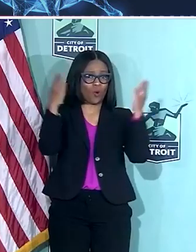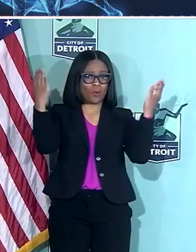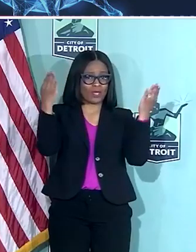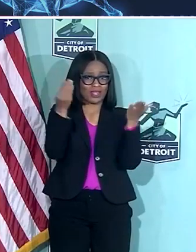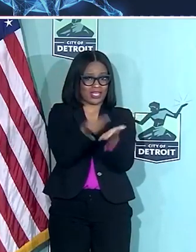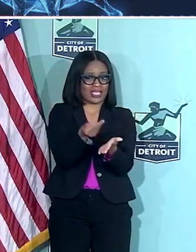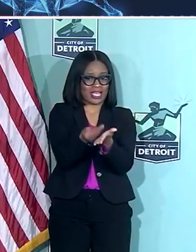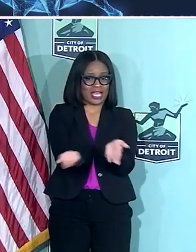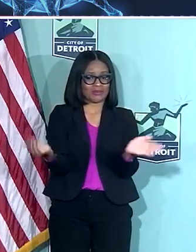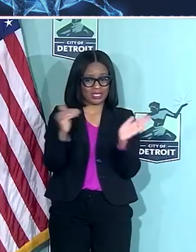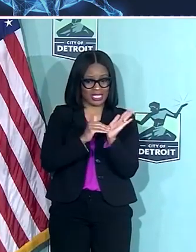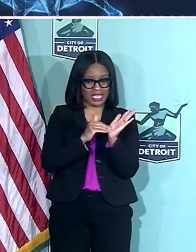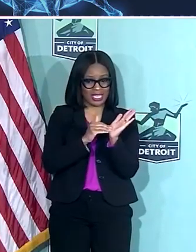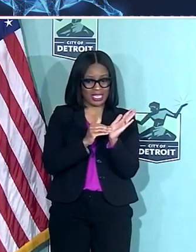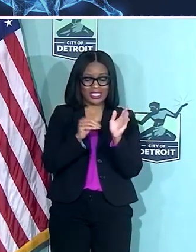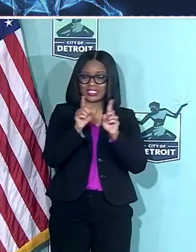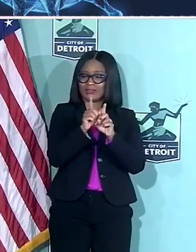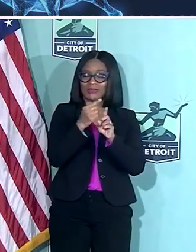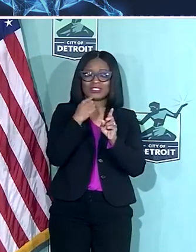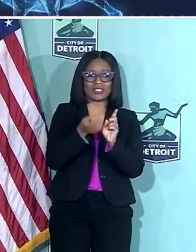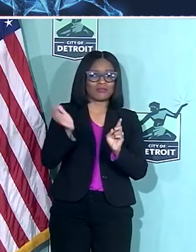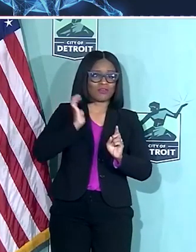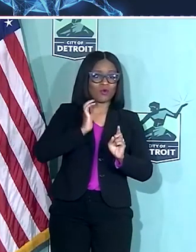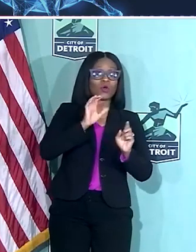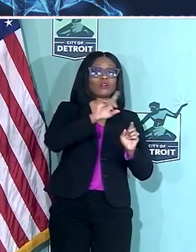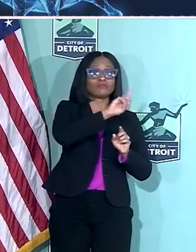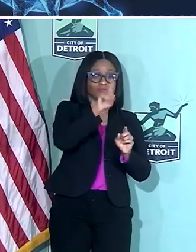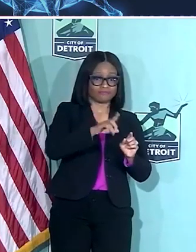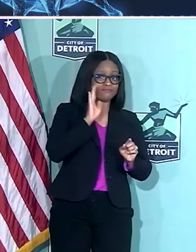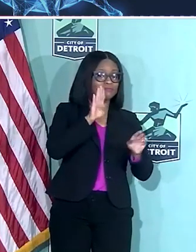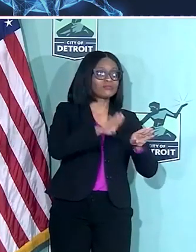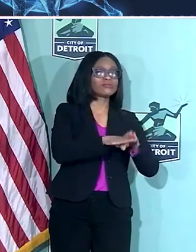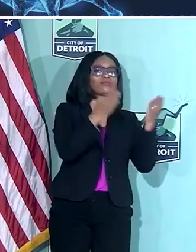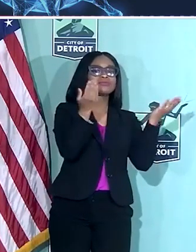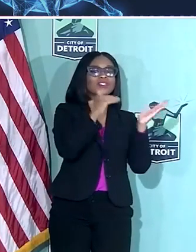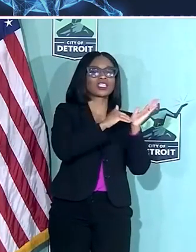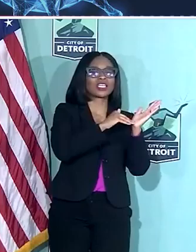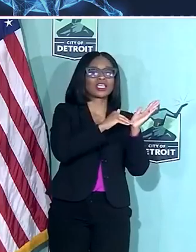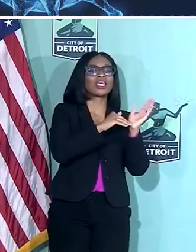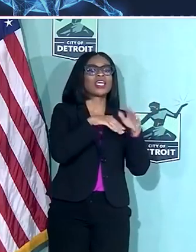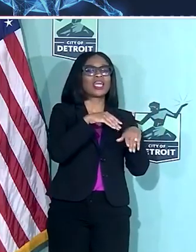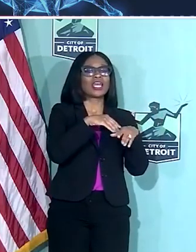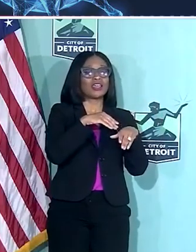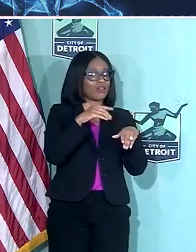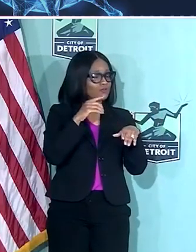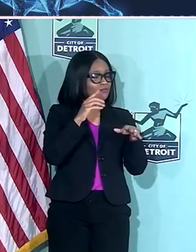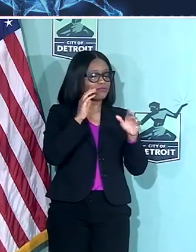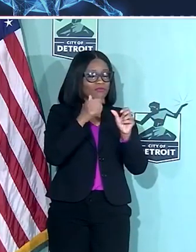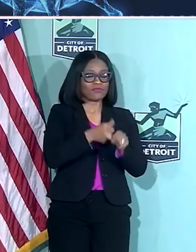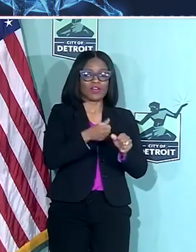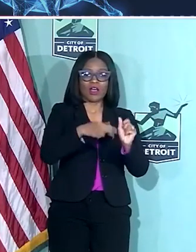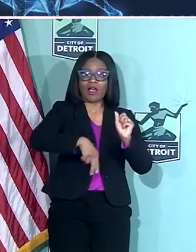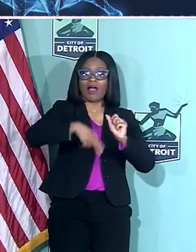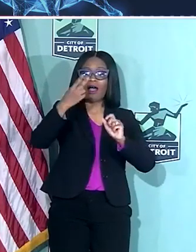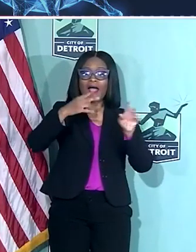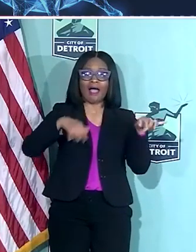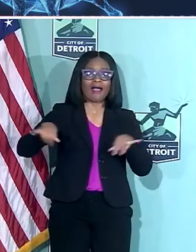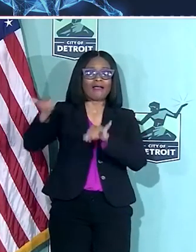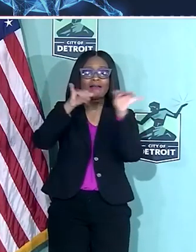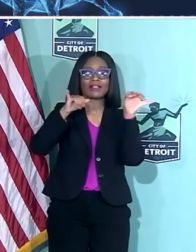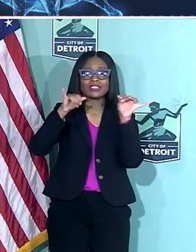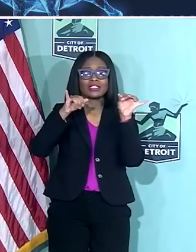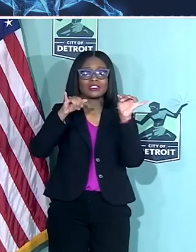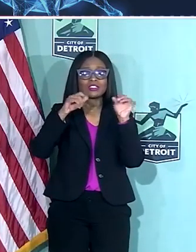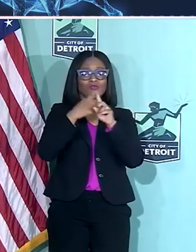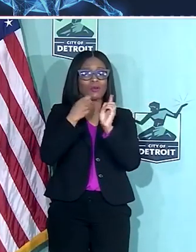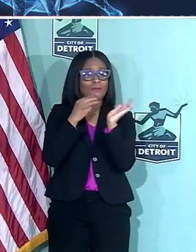so I've said from the beginning, Detroit stores are going to reopen to the highest standard of medical precautions. And that's